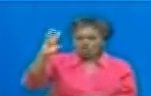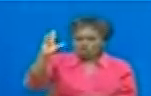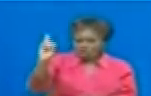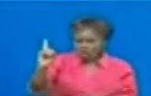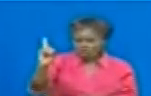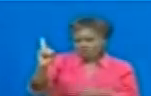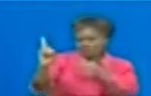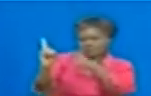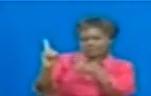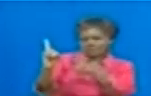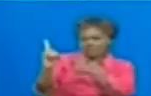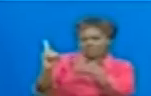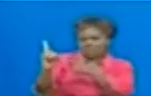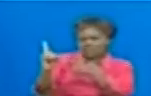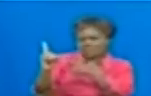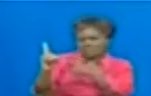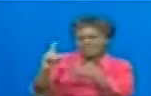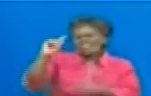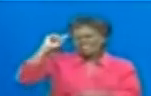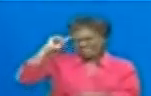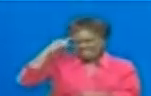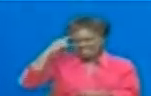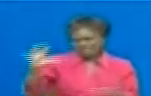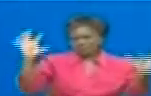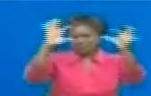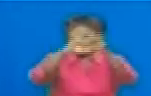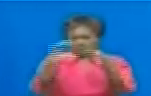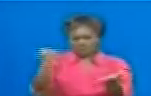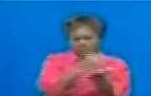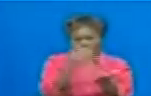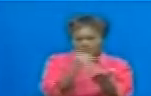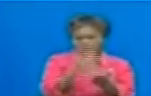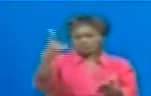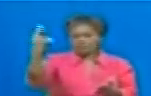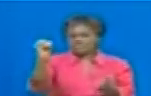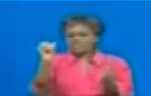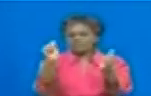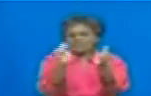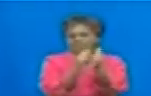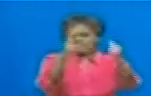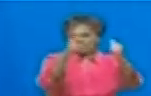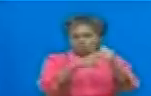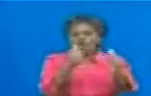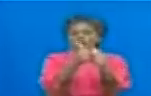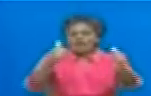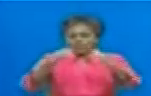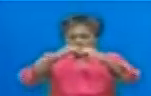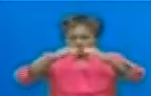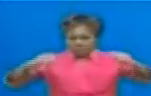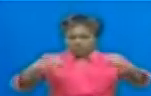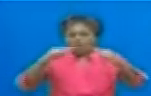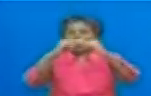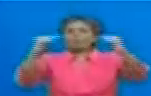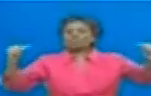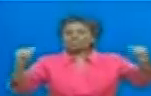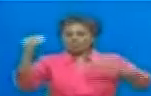democracy, CORD, is considering having joint nominations in 2017 to avoid splitting the opposition vote in the